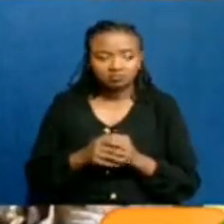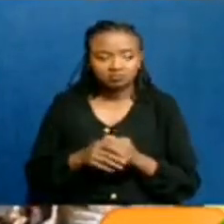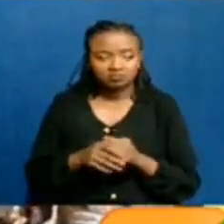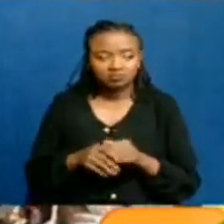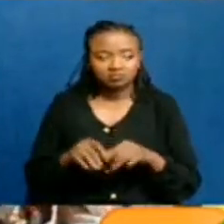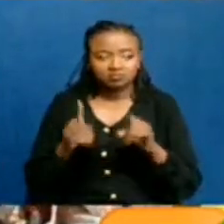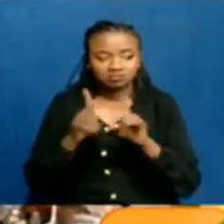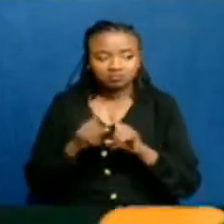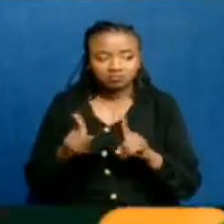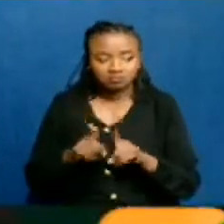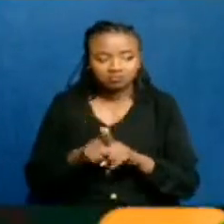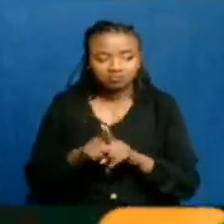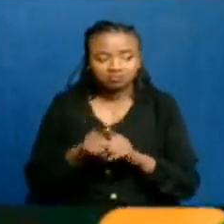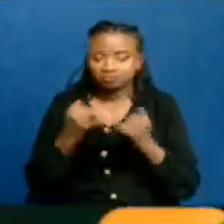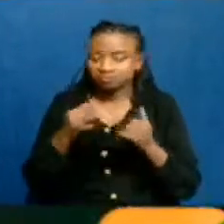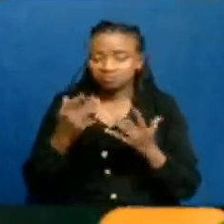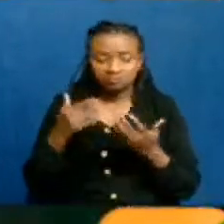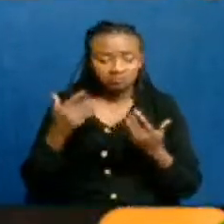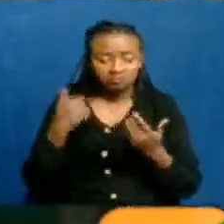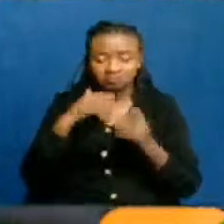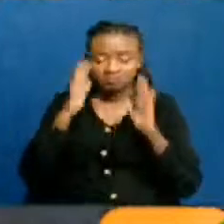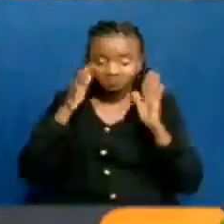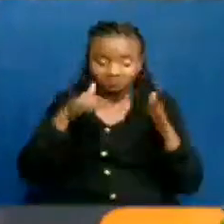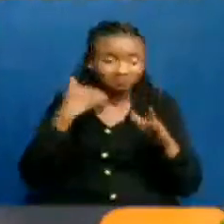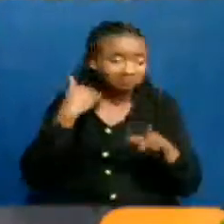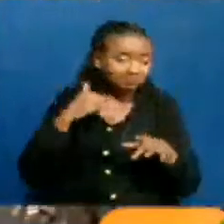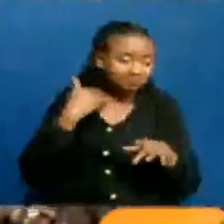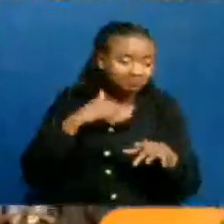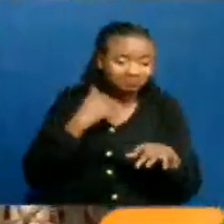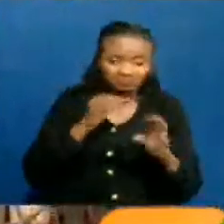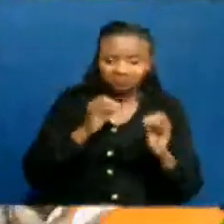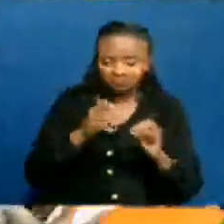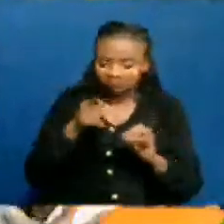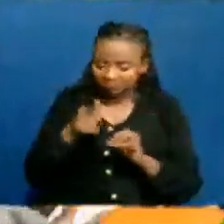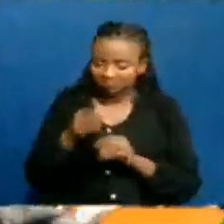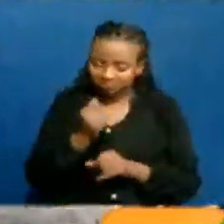drugs, crime, naweza ku my needs.